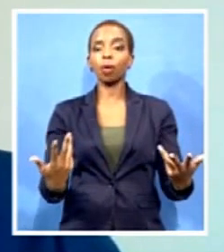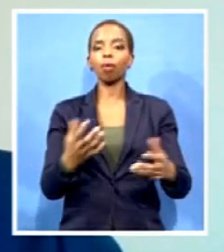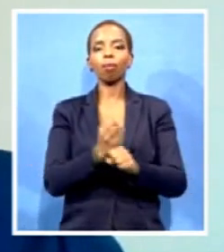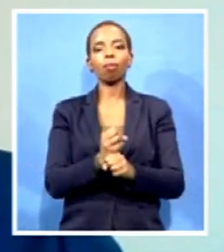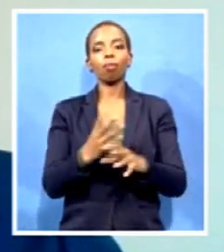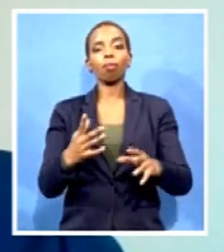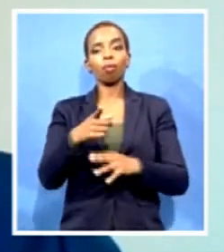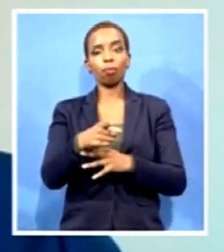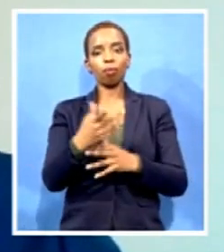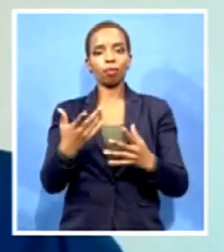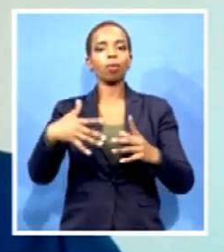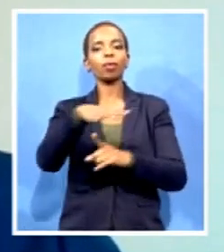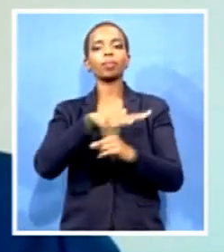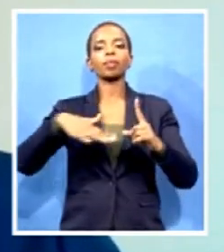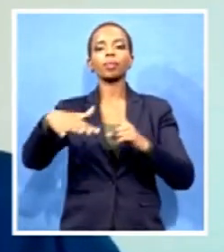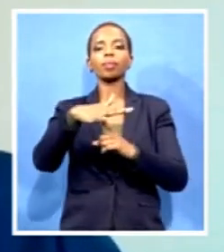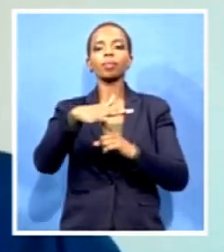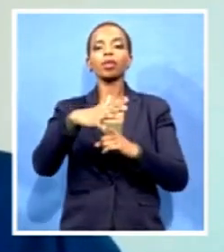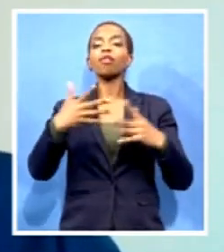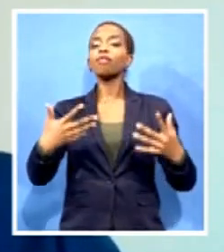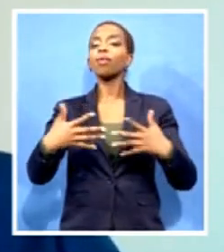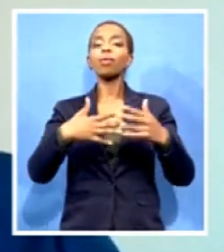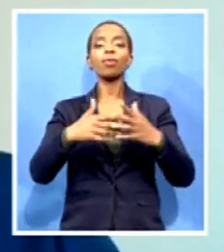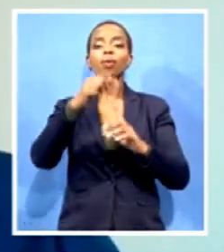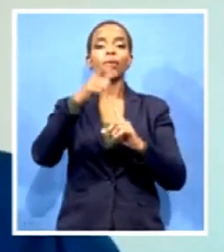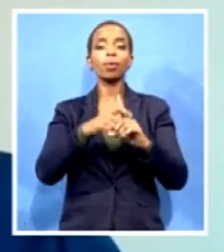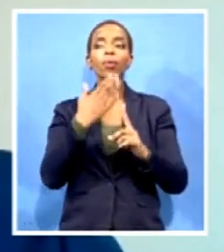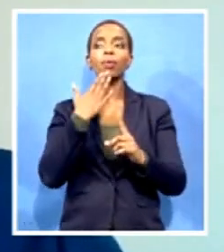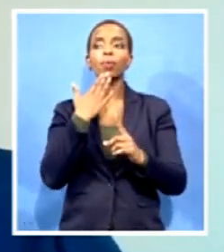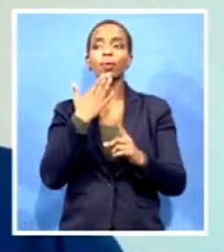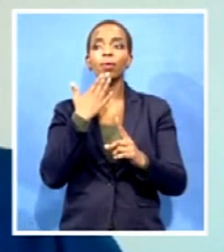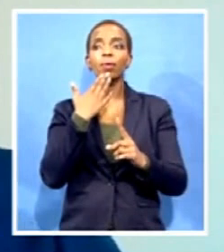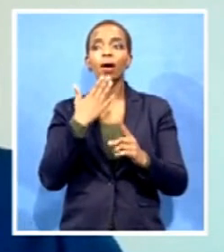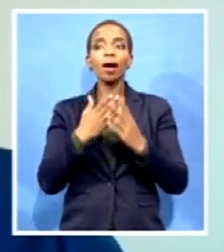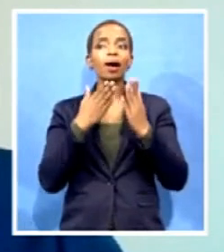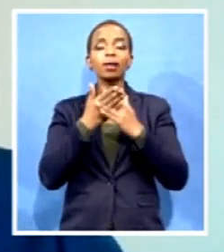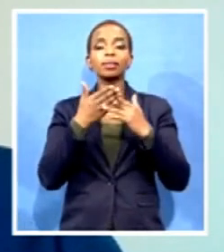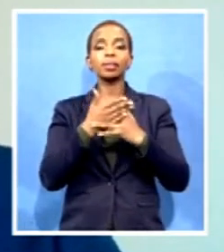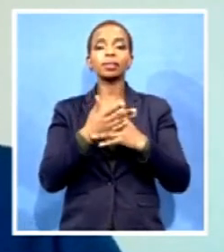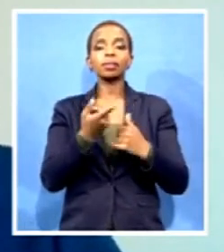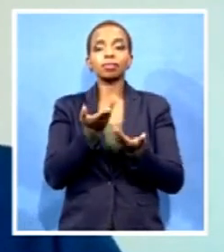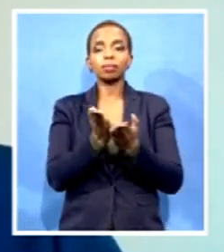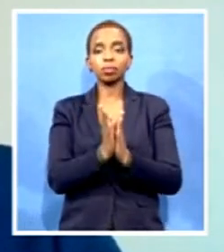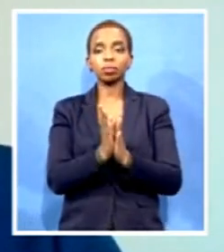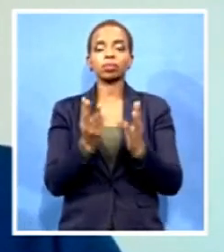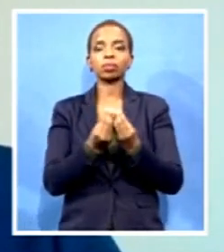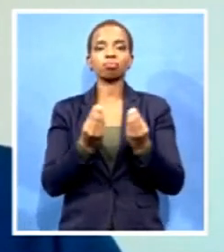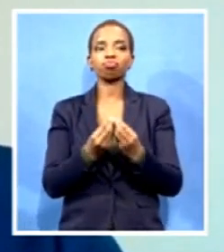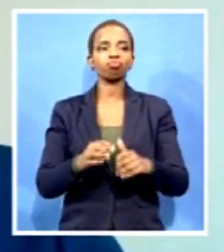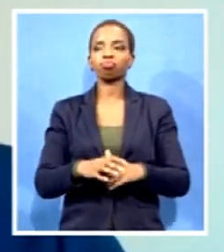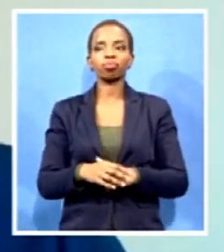access to devices, who has no access to, any technology around themselves